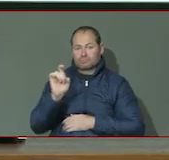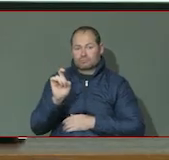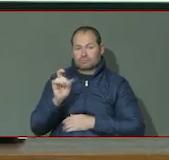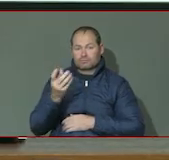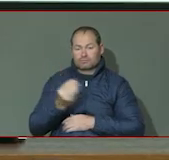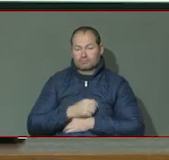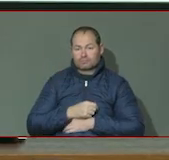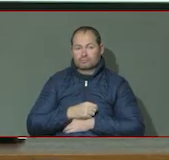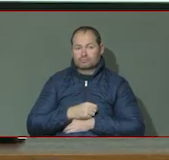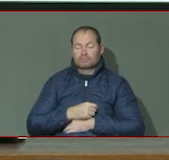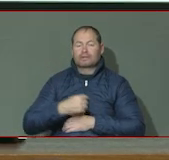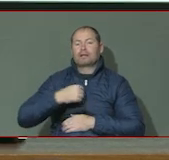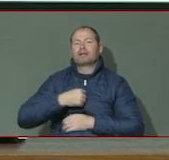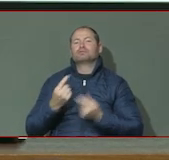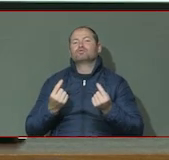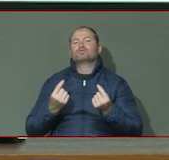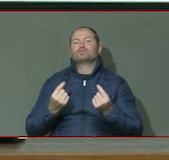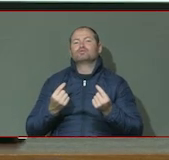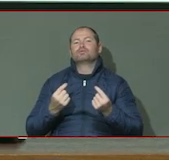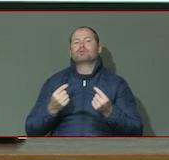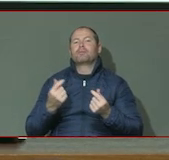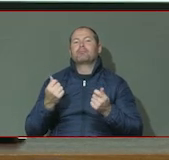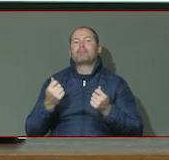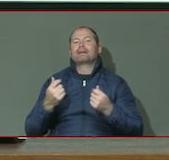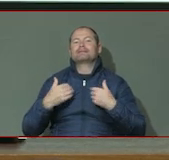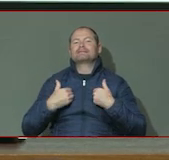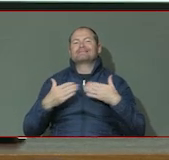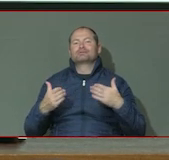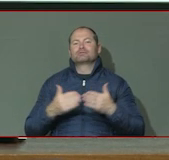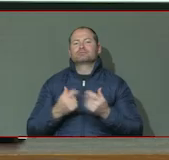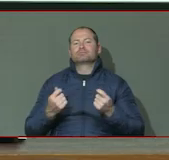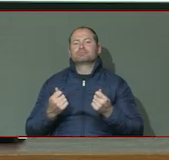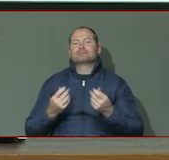I always write cash at the beginning,